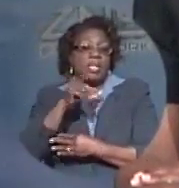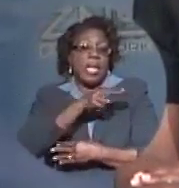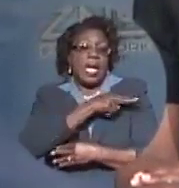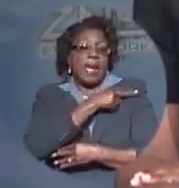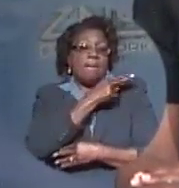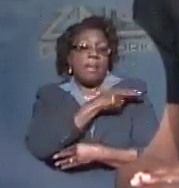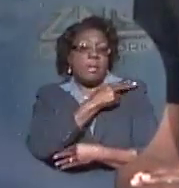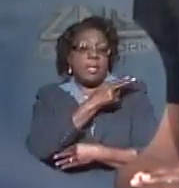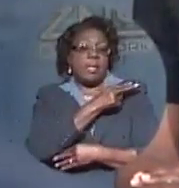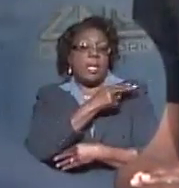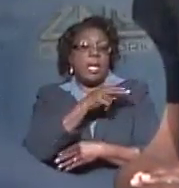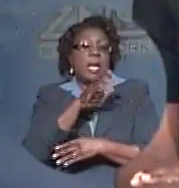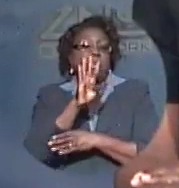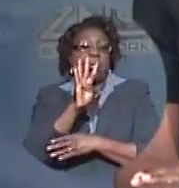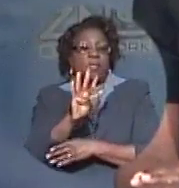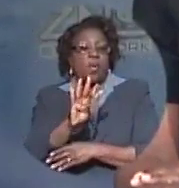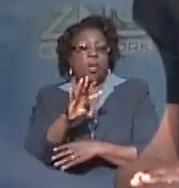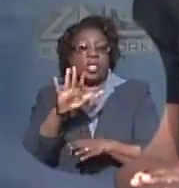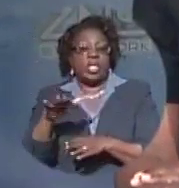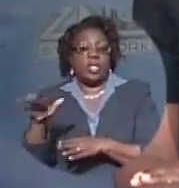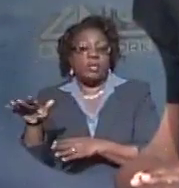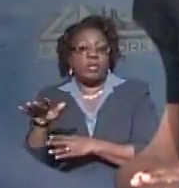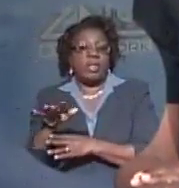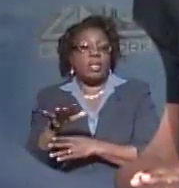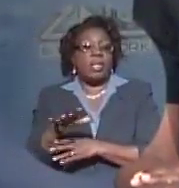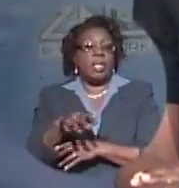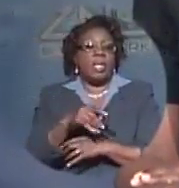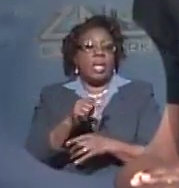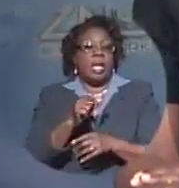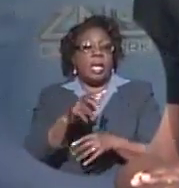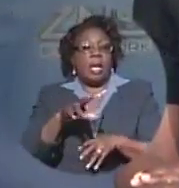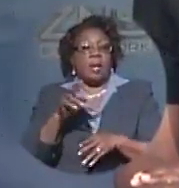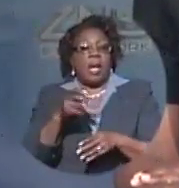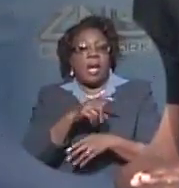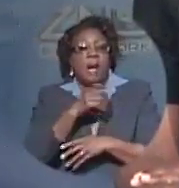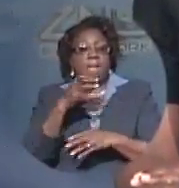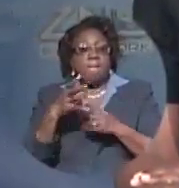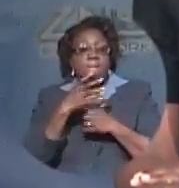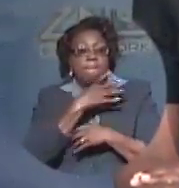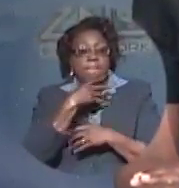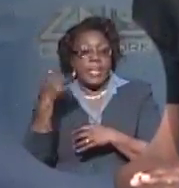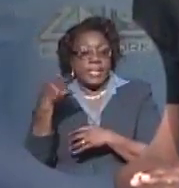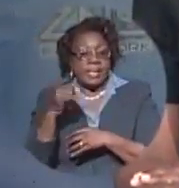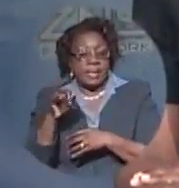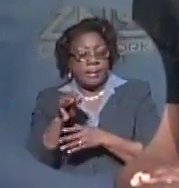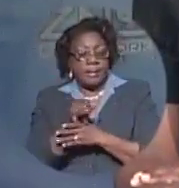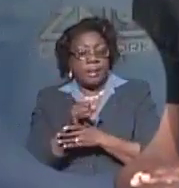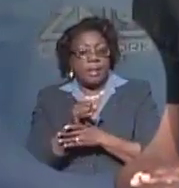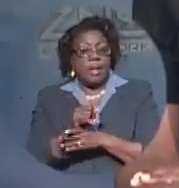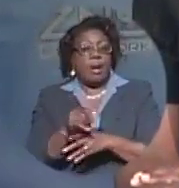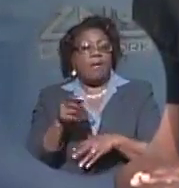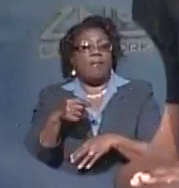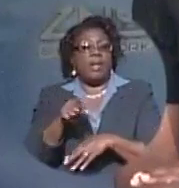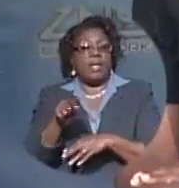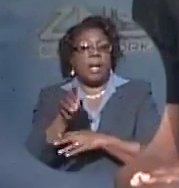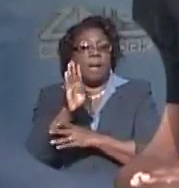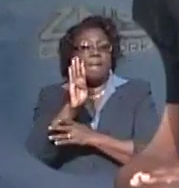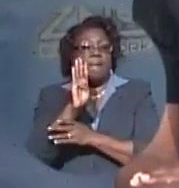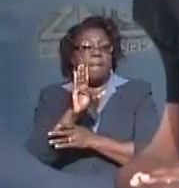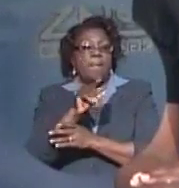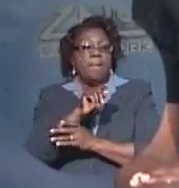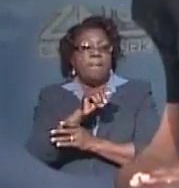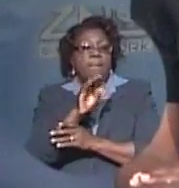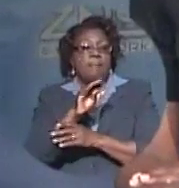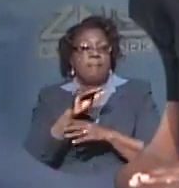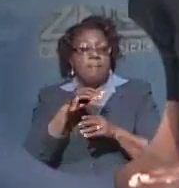children, 12-year-old Joel, 8-year-old Shamar, 6-year-old Charis, and 2-year-old Zion of Lottie Tynes Boulevard, Millennium Gardens,